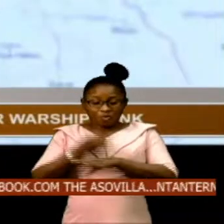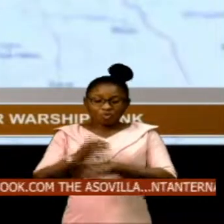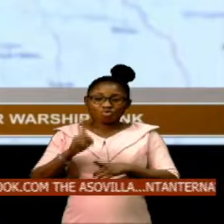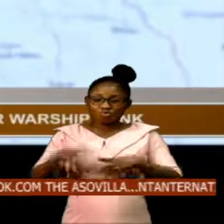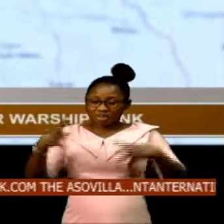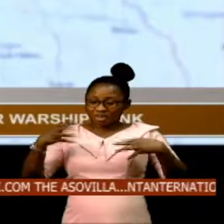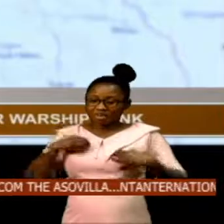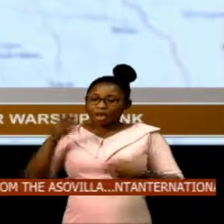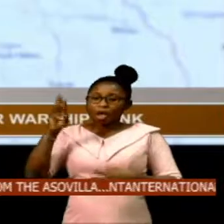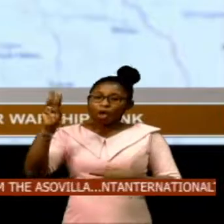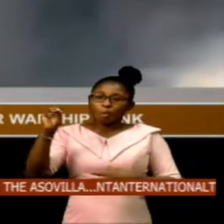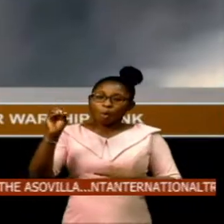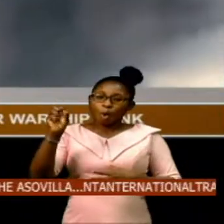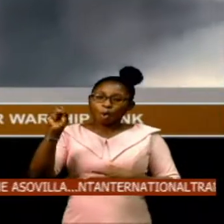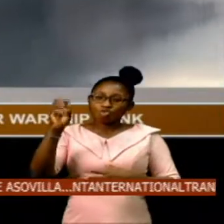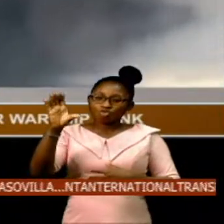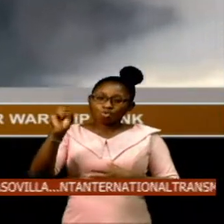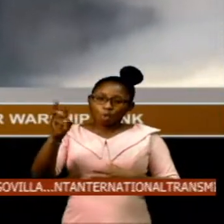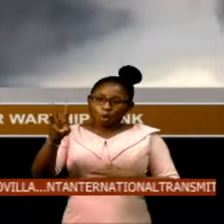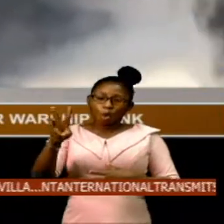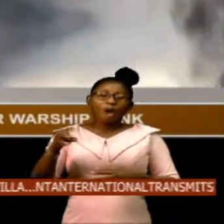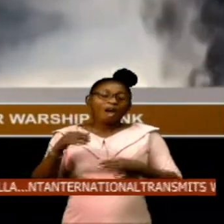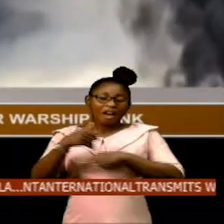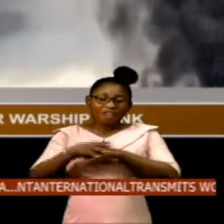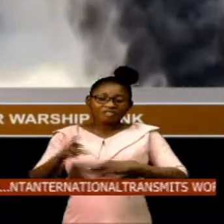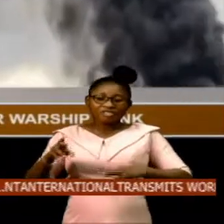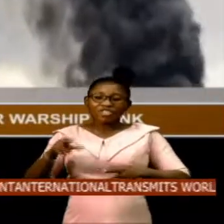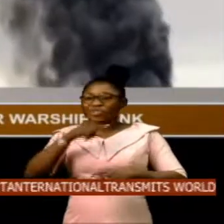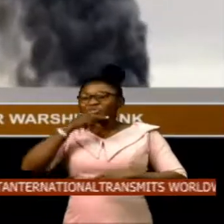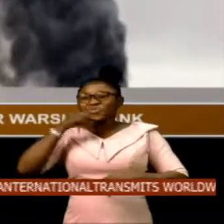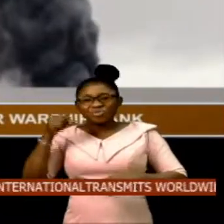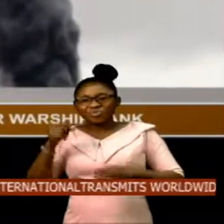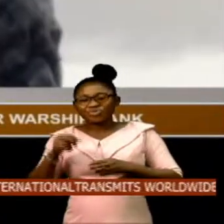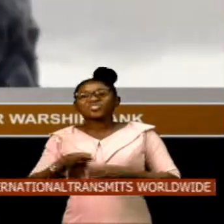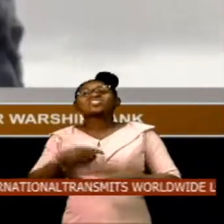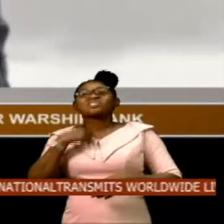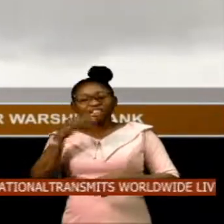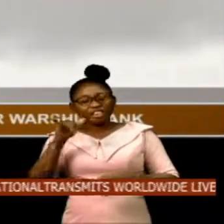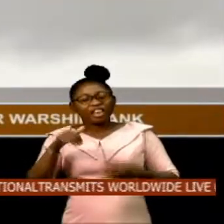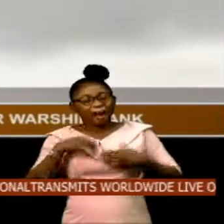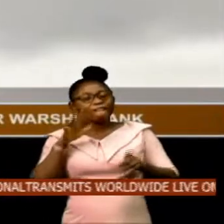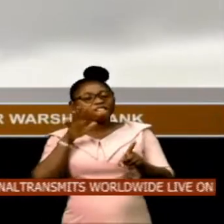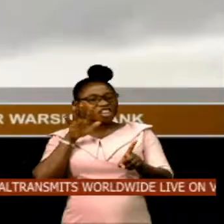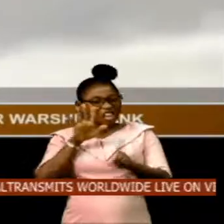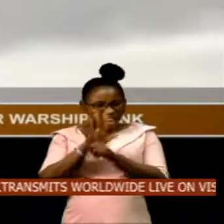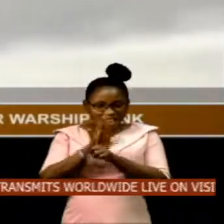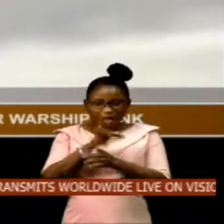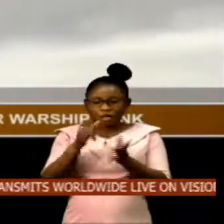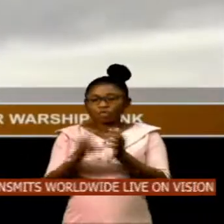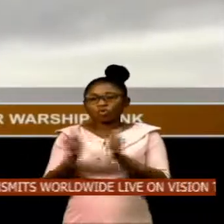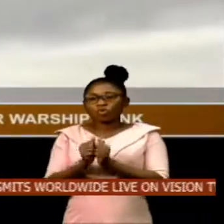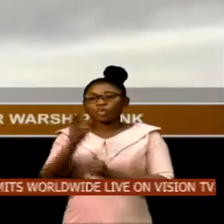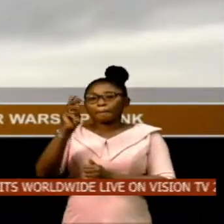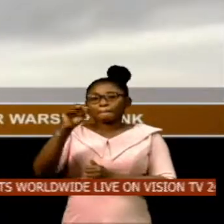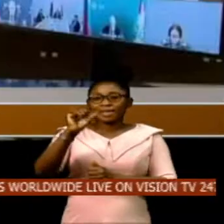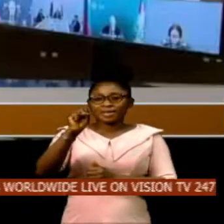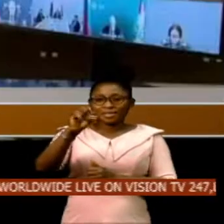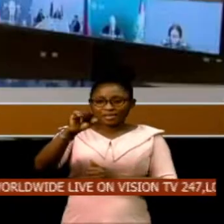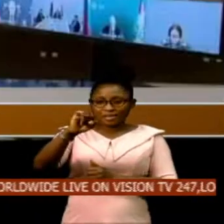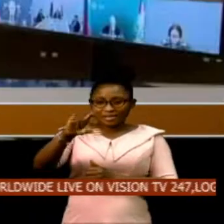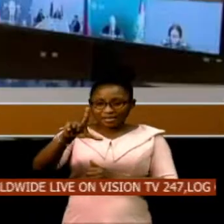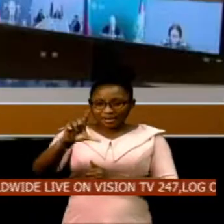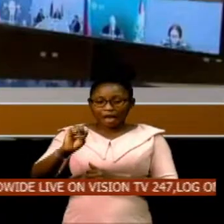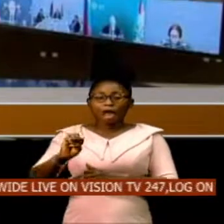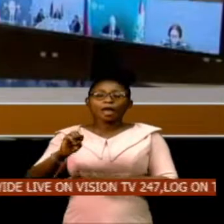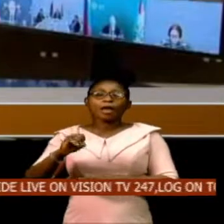the Moskva had sunk hours after Ukraine claimed to have hit it with an anti-ship missile. Russia, on